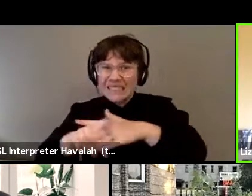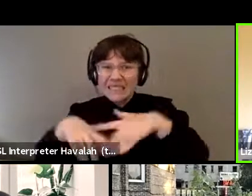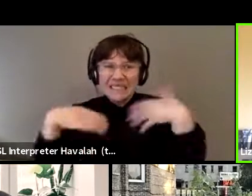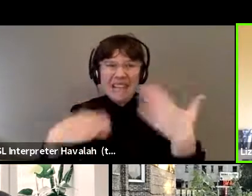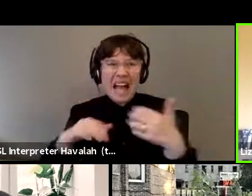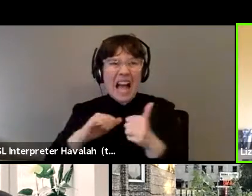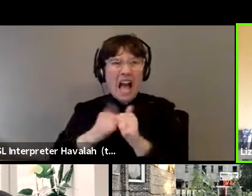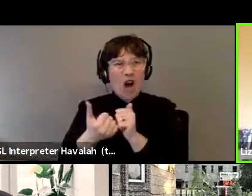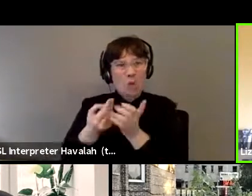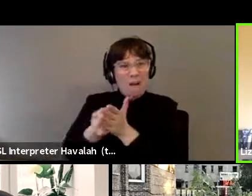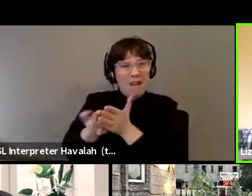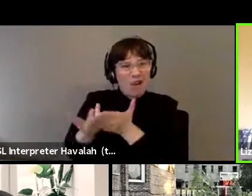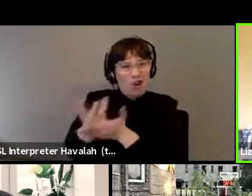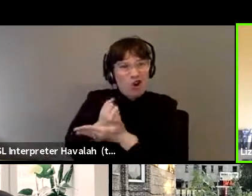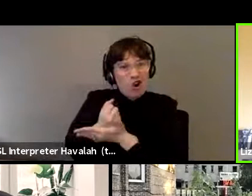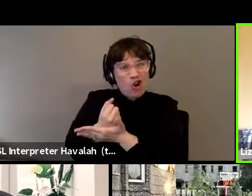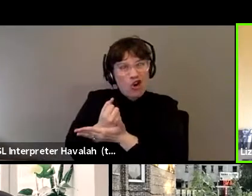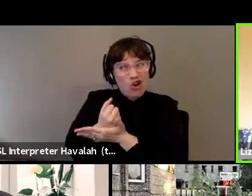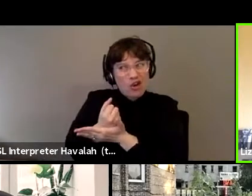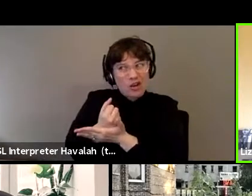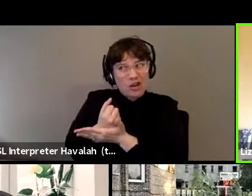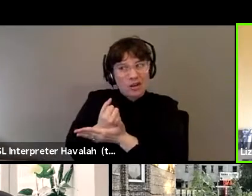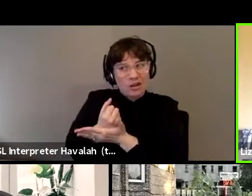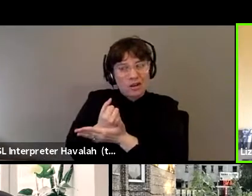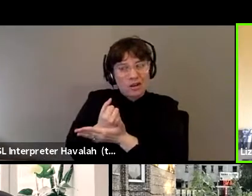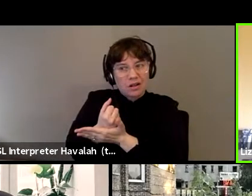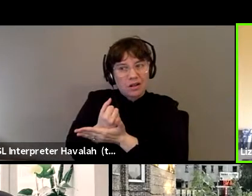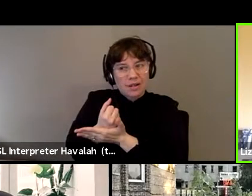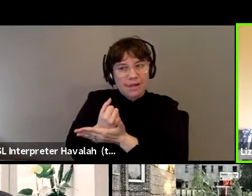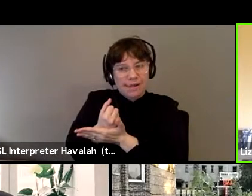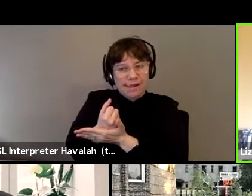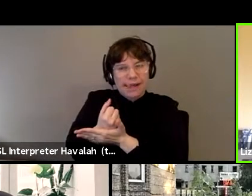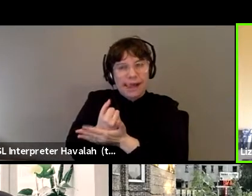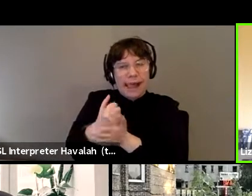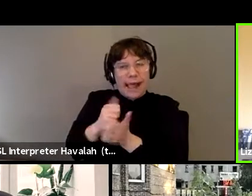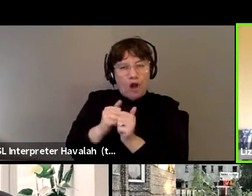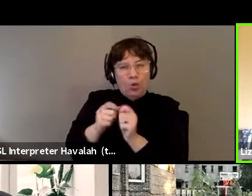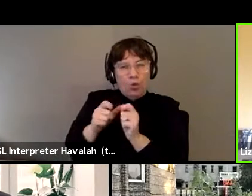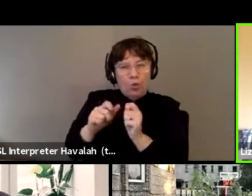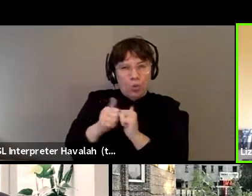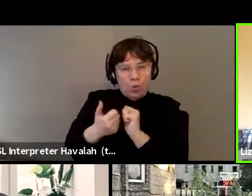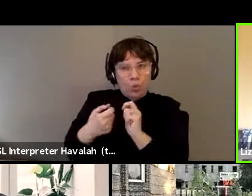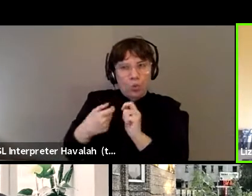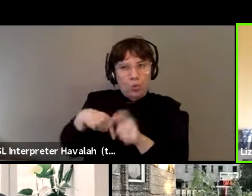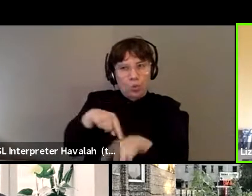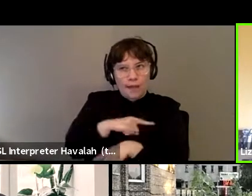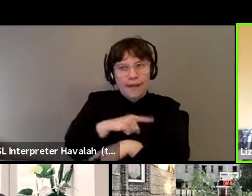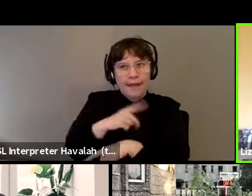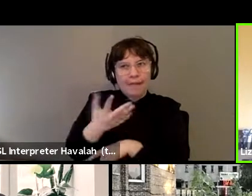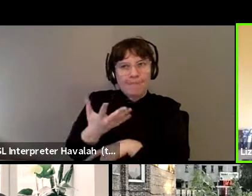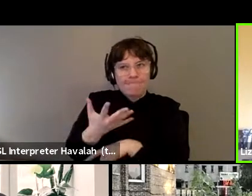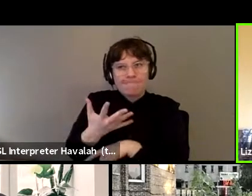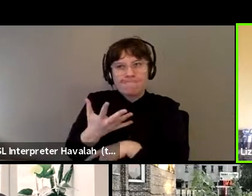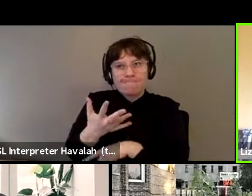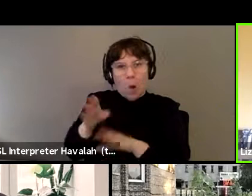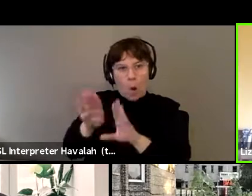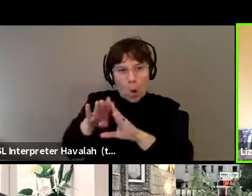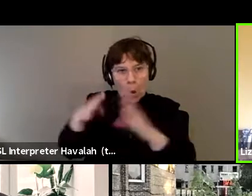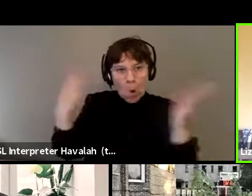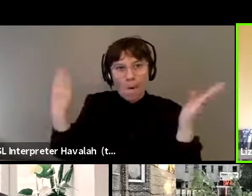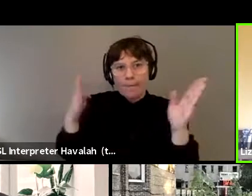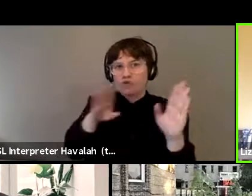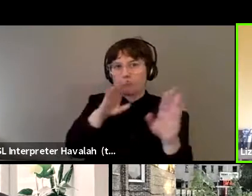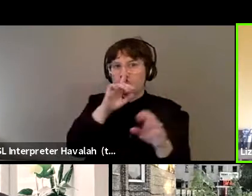we're preparing it for development? Like, how do we make our way to ground break and